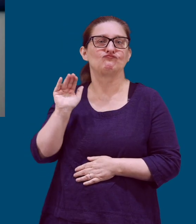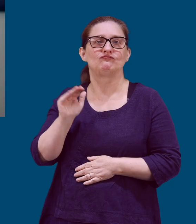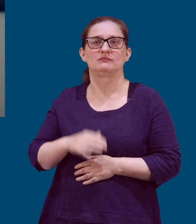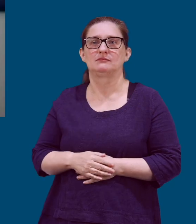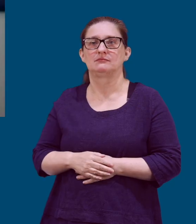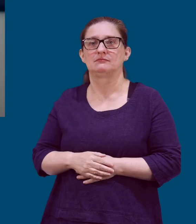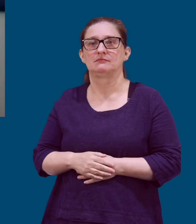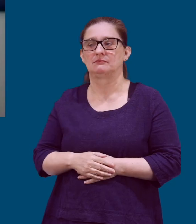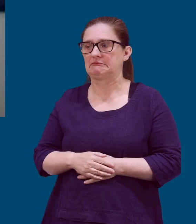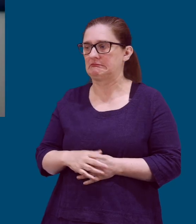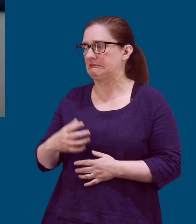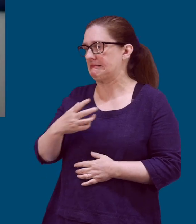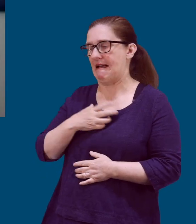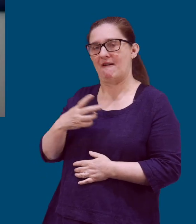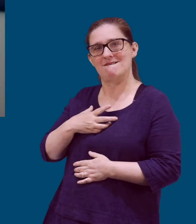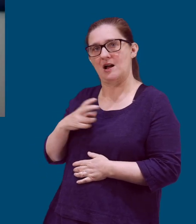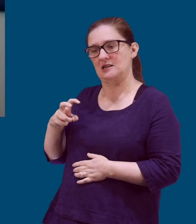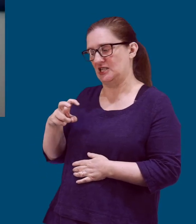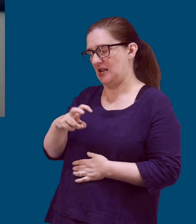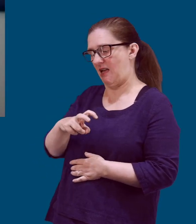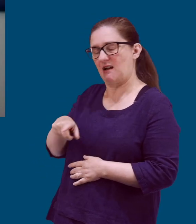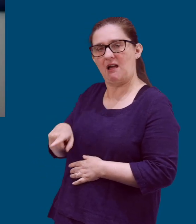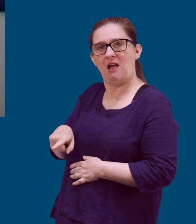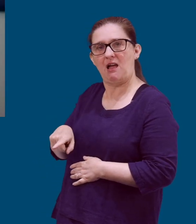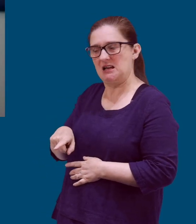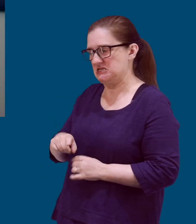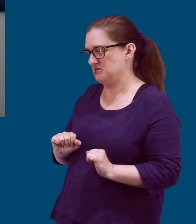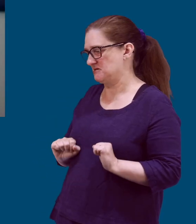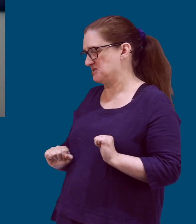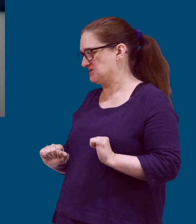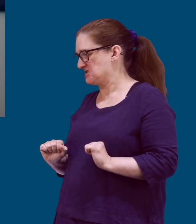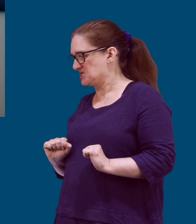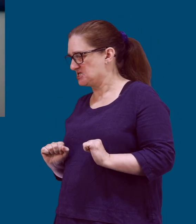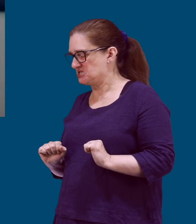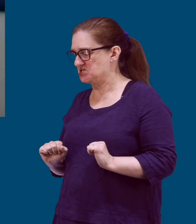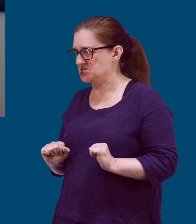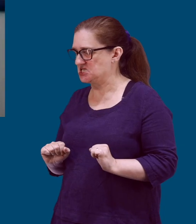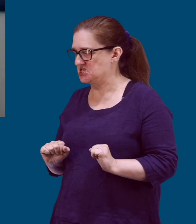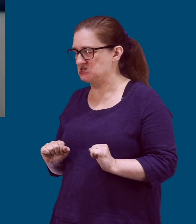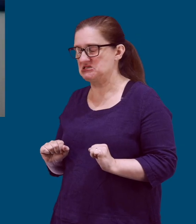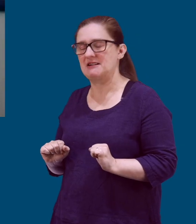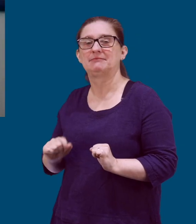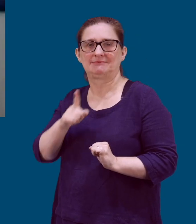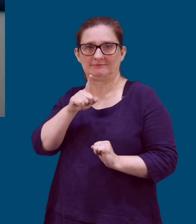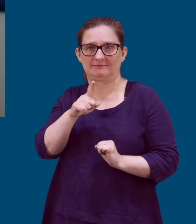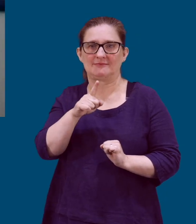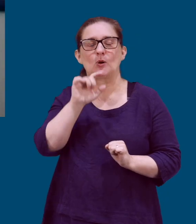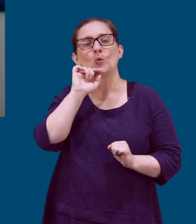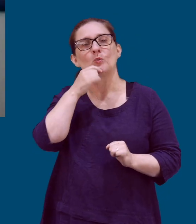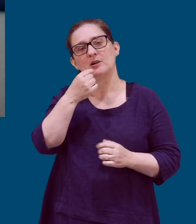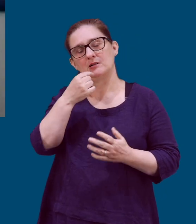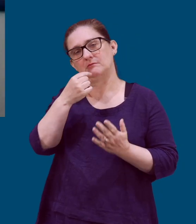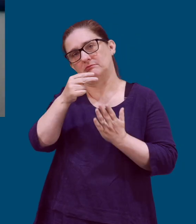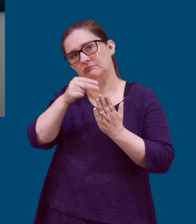I was terrified of them. Really, really terrified. So I'm gonna read you an